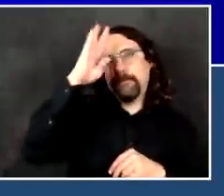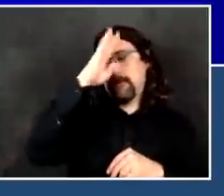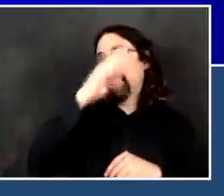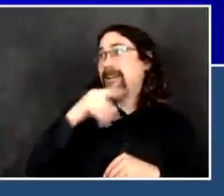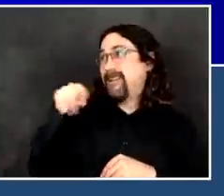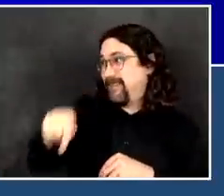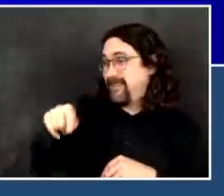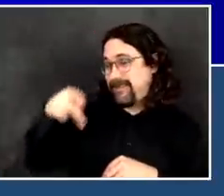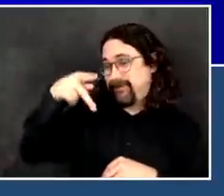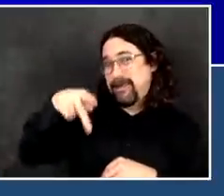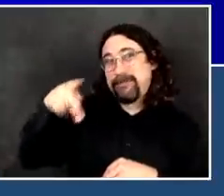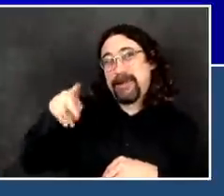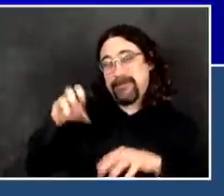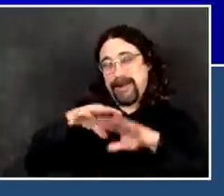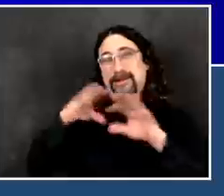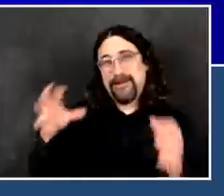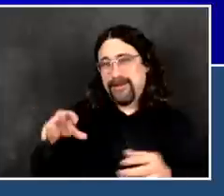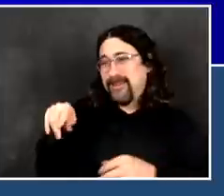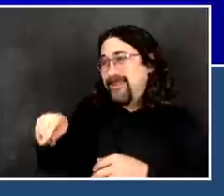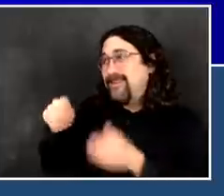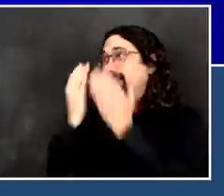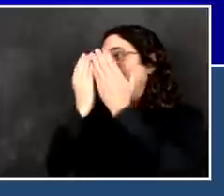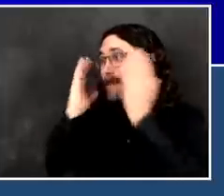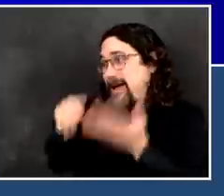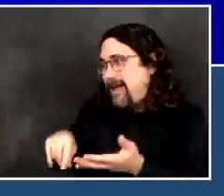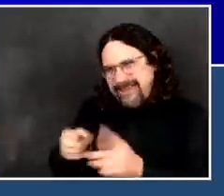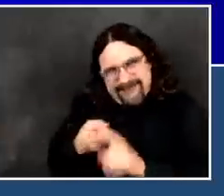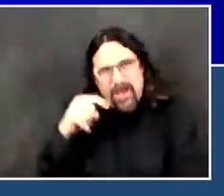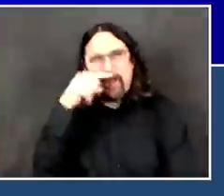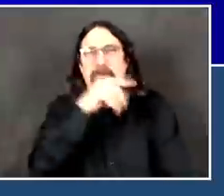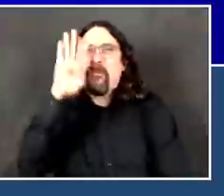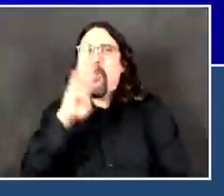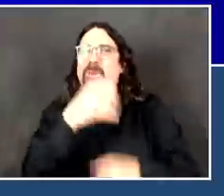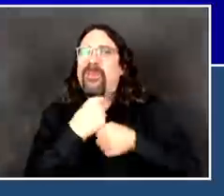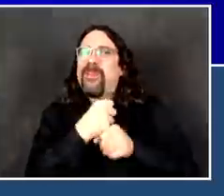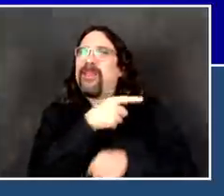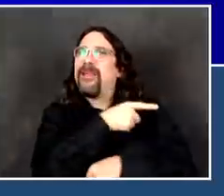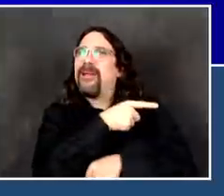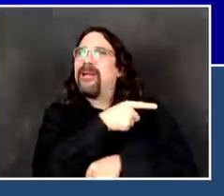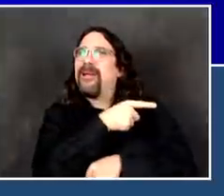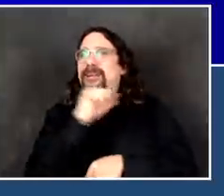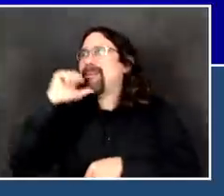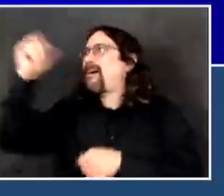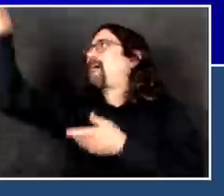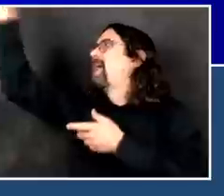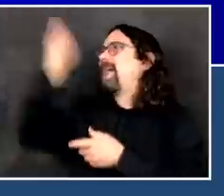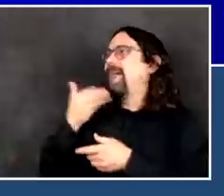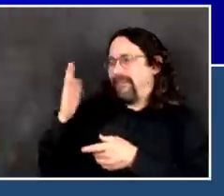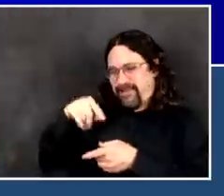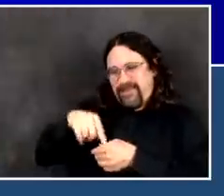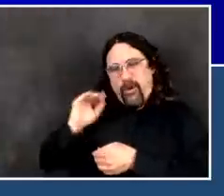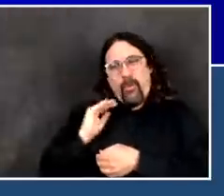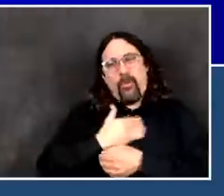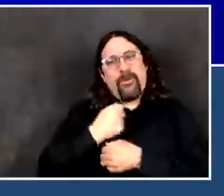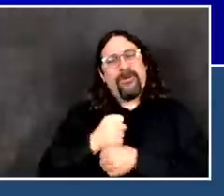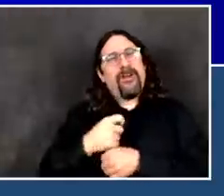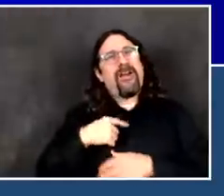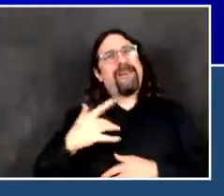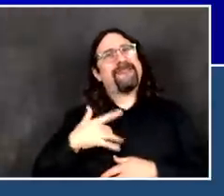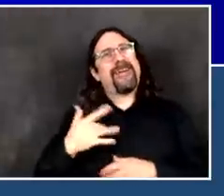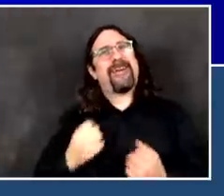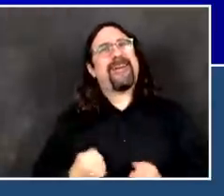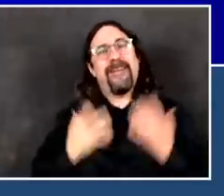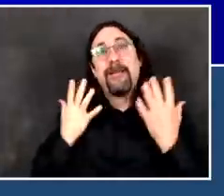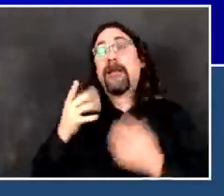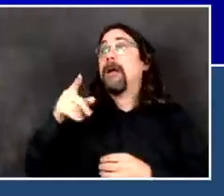delivery workers, seeing the response from all the healthcare workers to that help coming. So a special thanks to Charles for being a part of both these